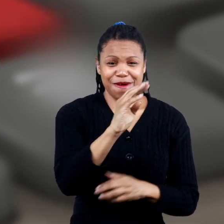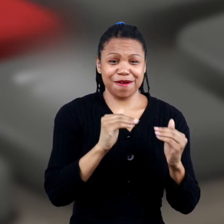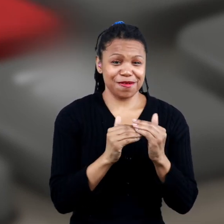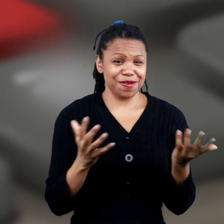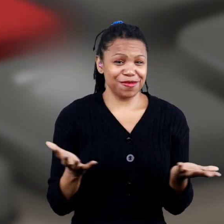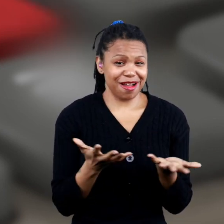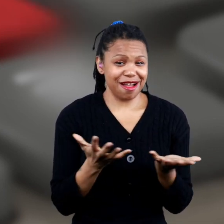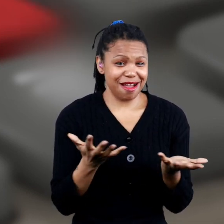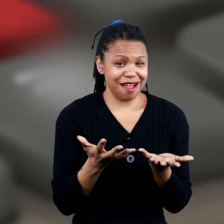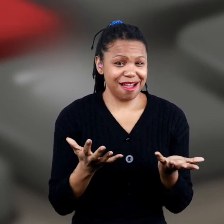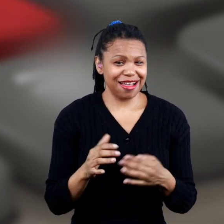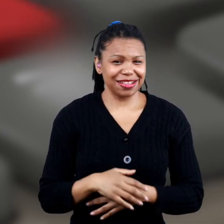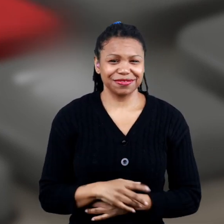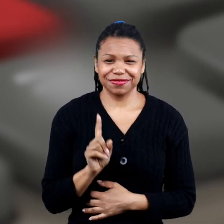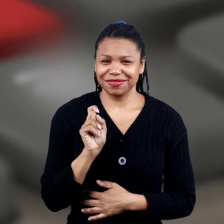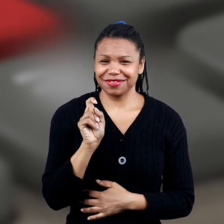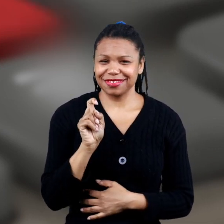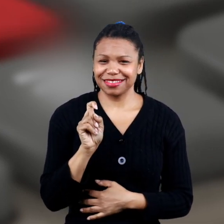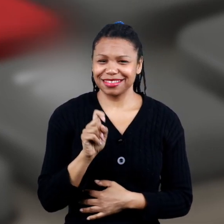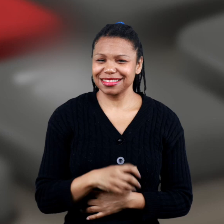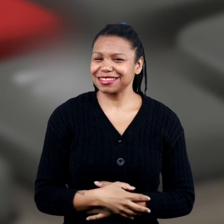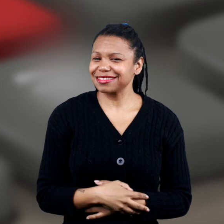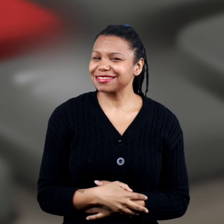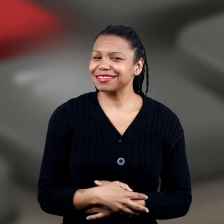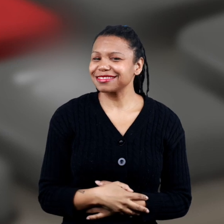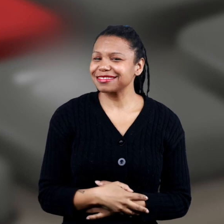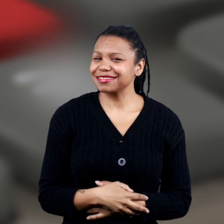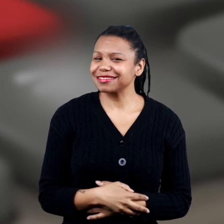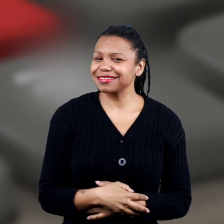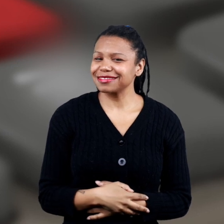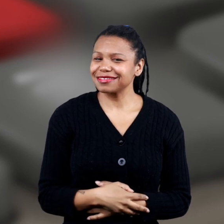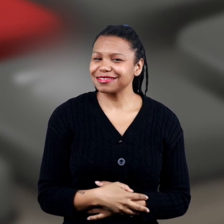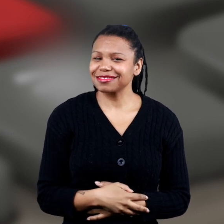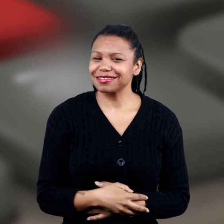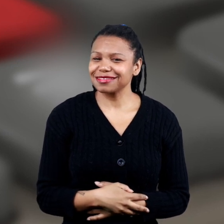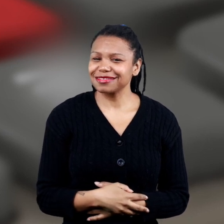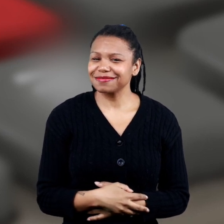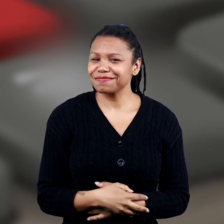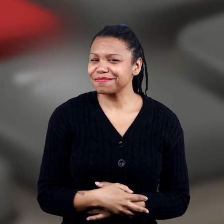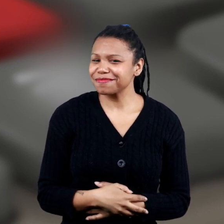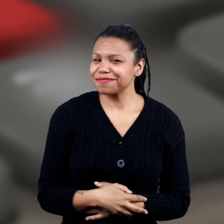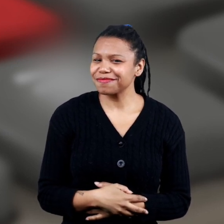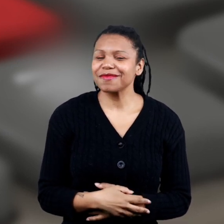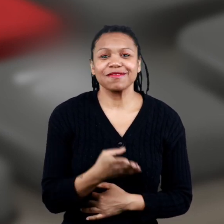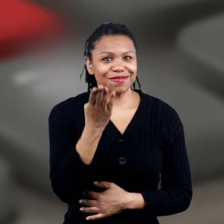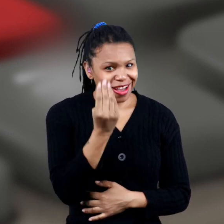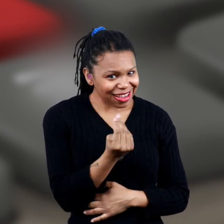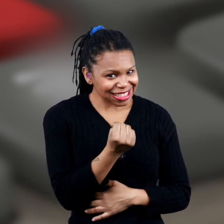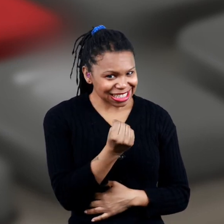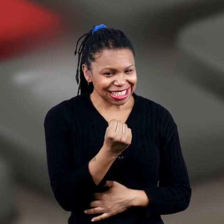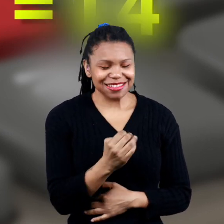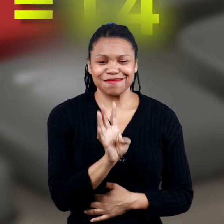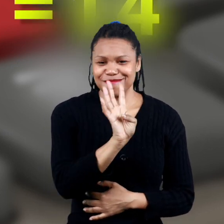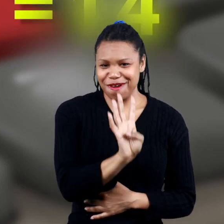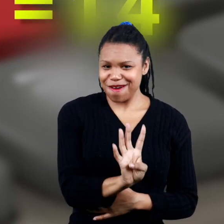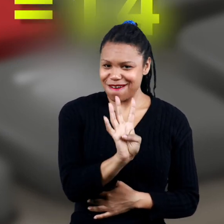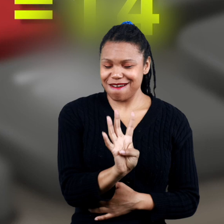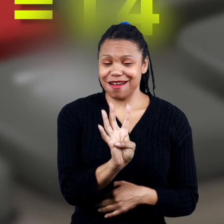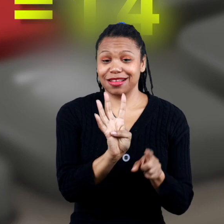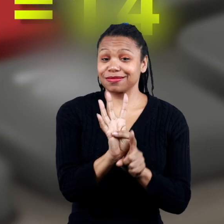hundreds column. So one plus nine plus four equals what? Yep,